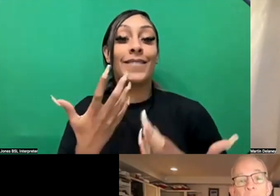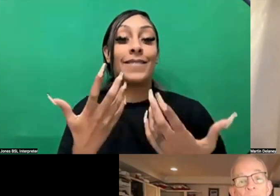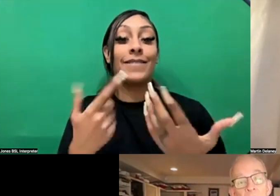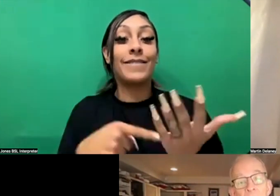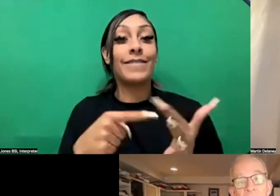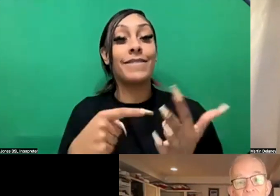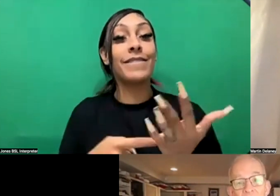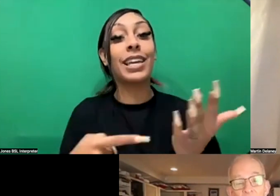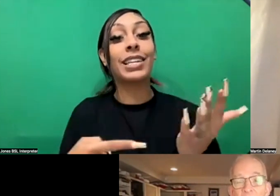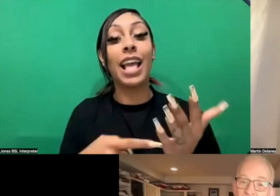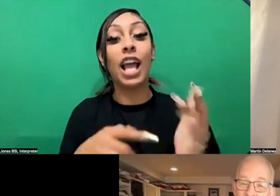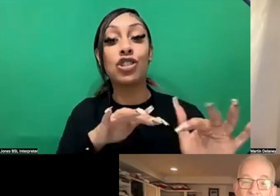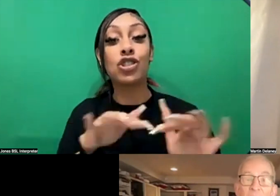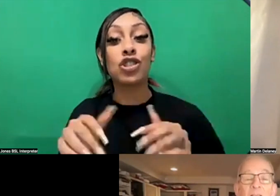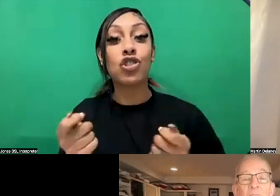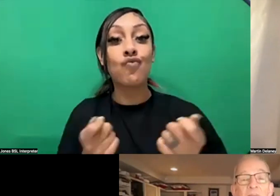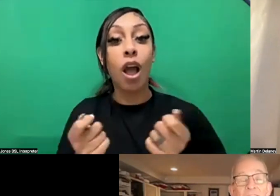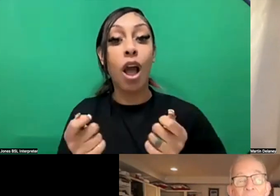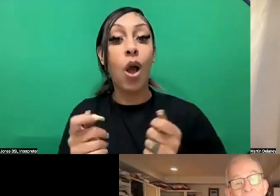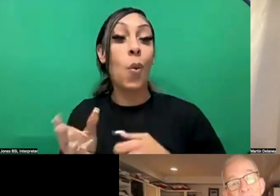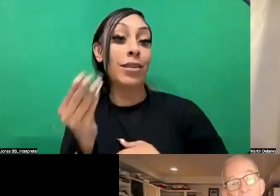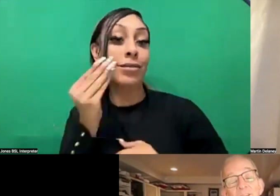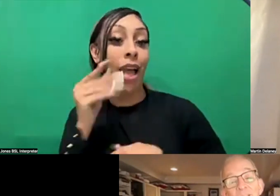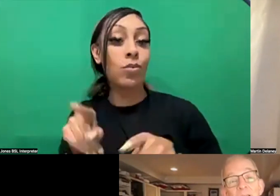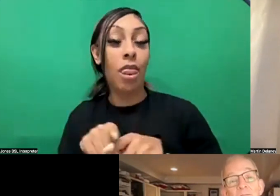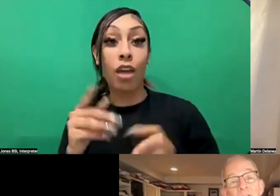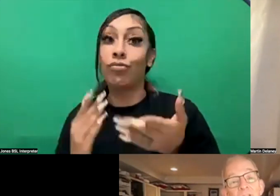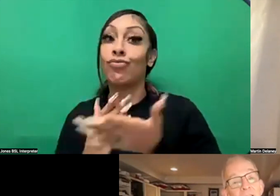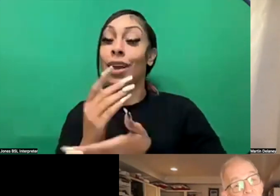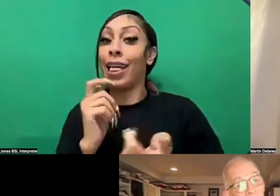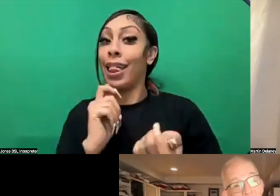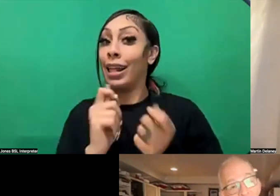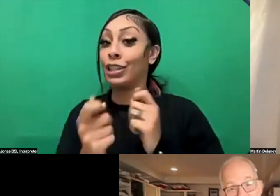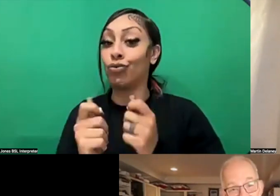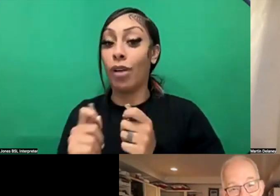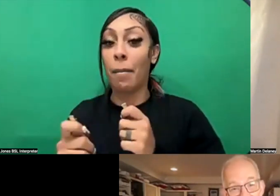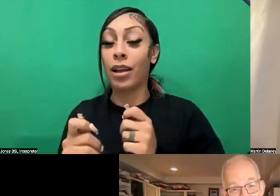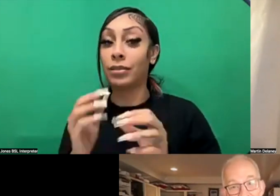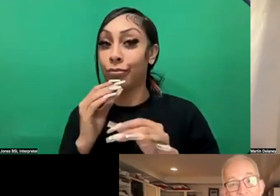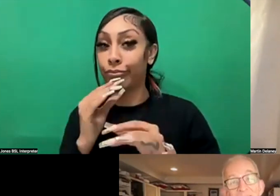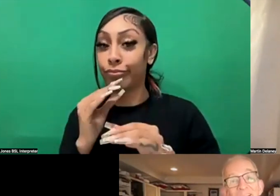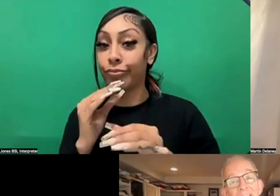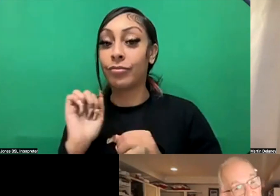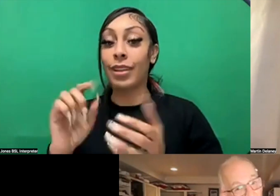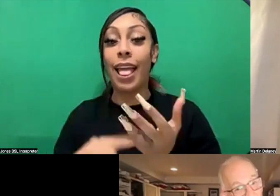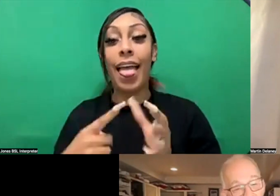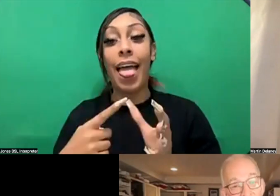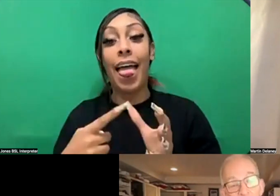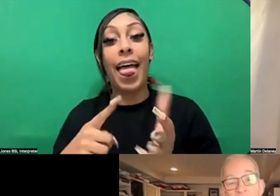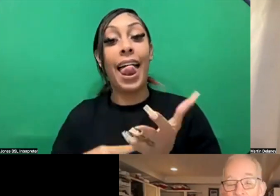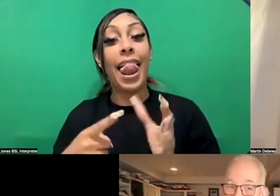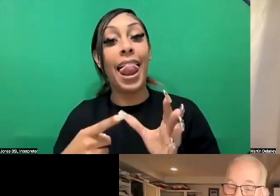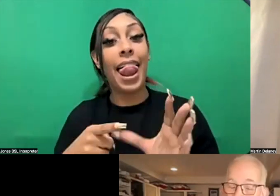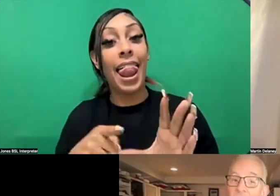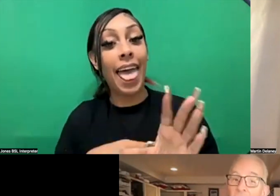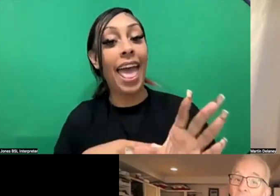dimensions to sound like the real instrument. And one thing you quickly discover is just having Lele's sounds isn't quite good enough. You